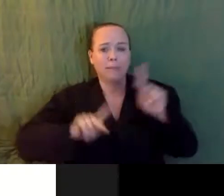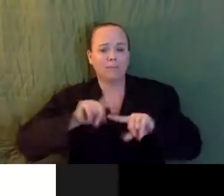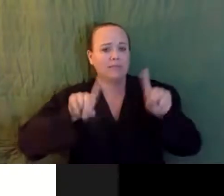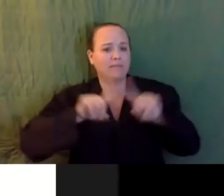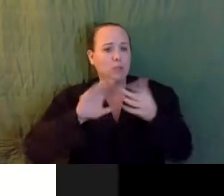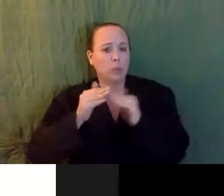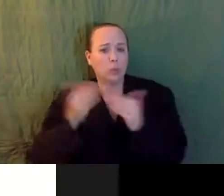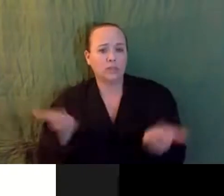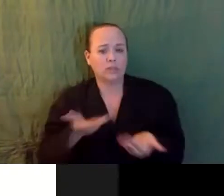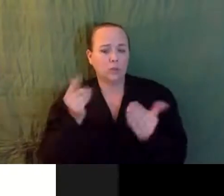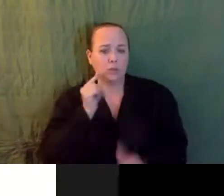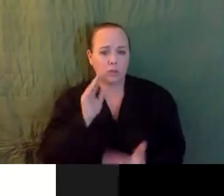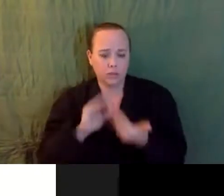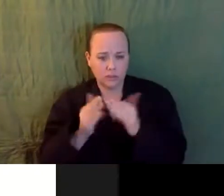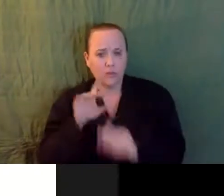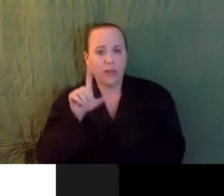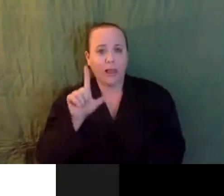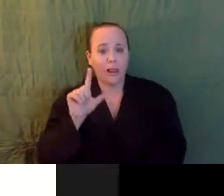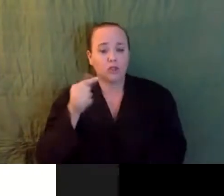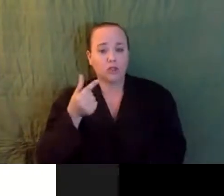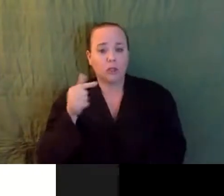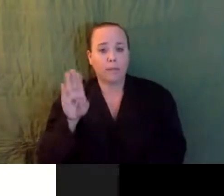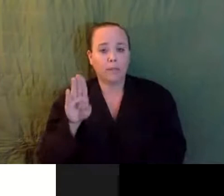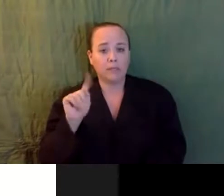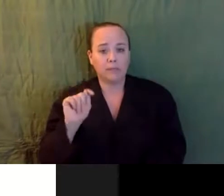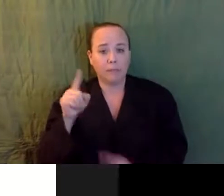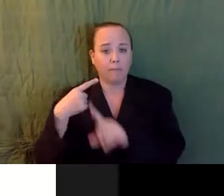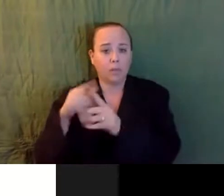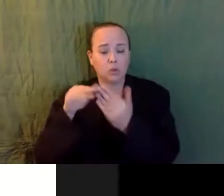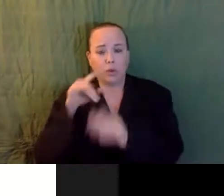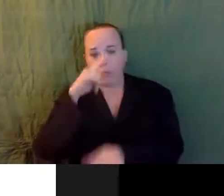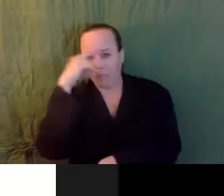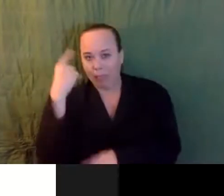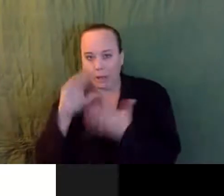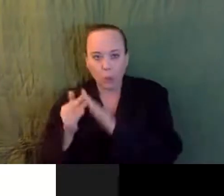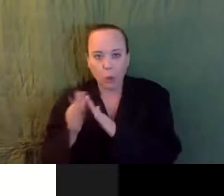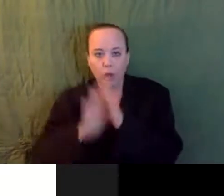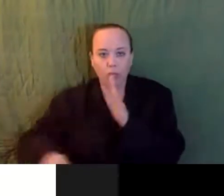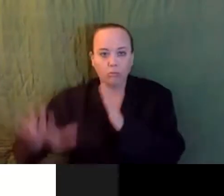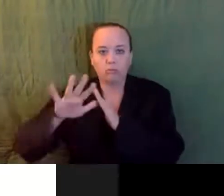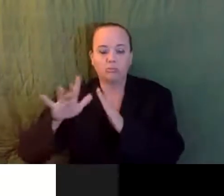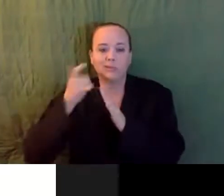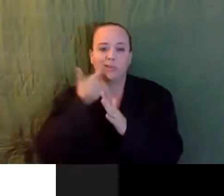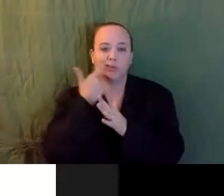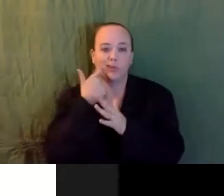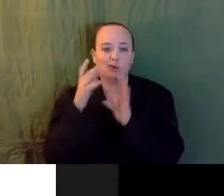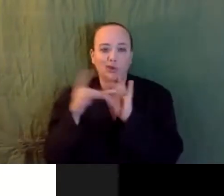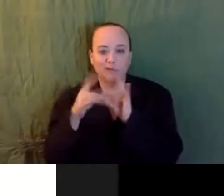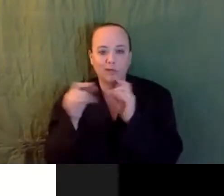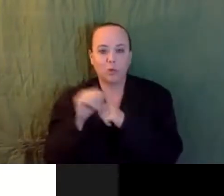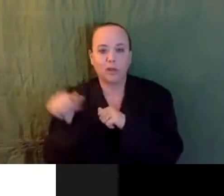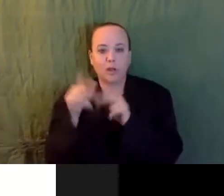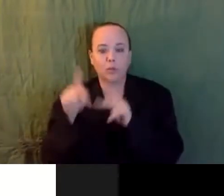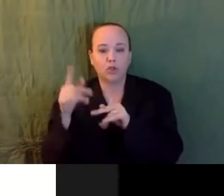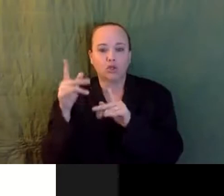city. Our LGBT plus community, our Black community. I just had a conversation with someone else at a rally the